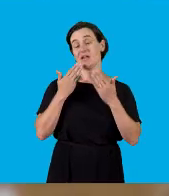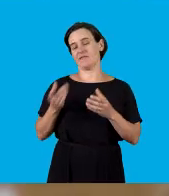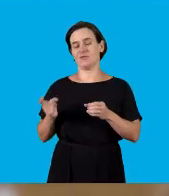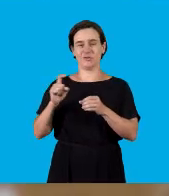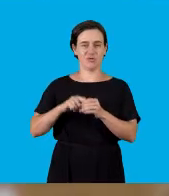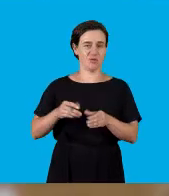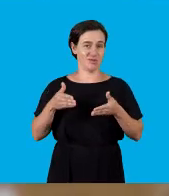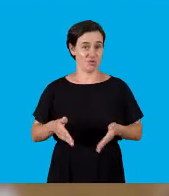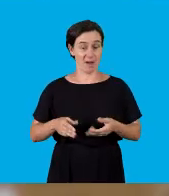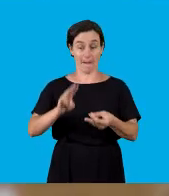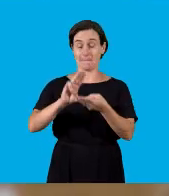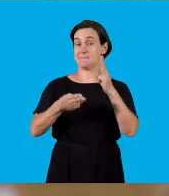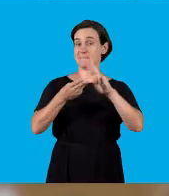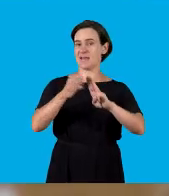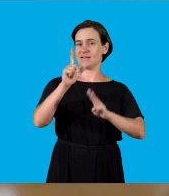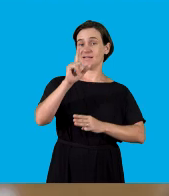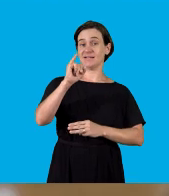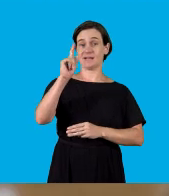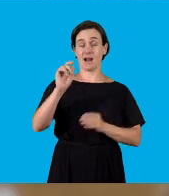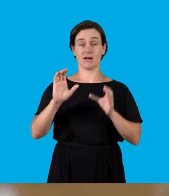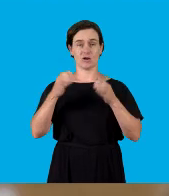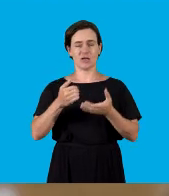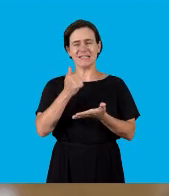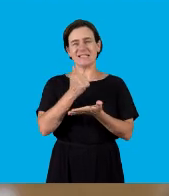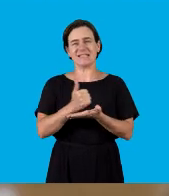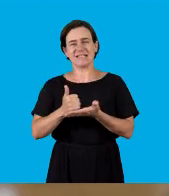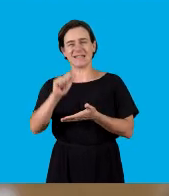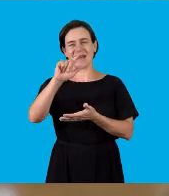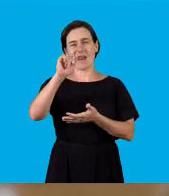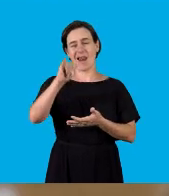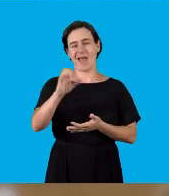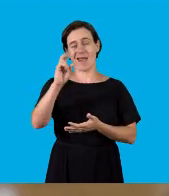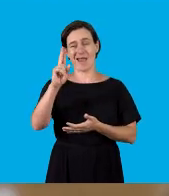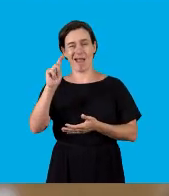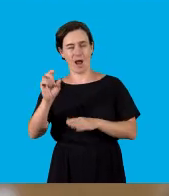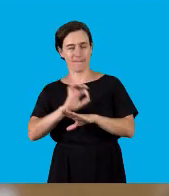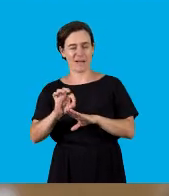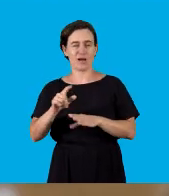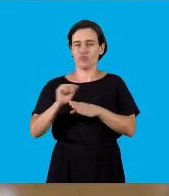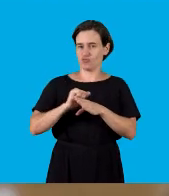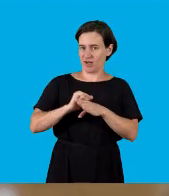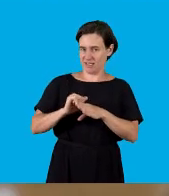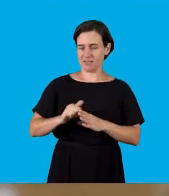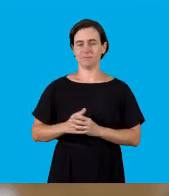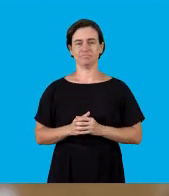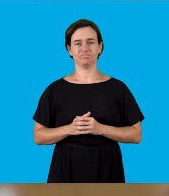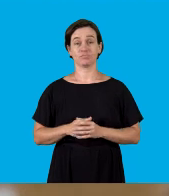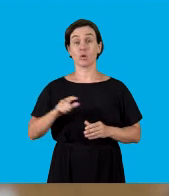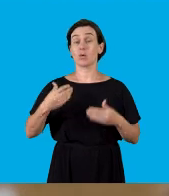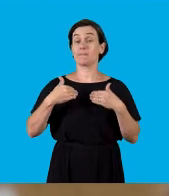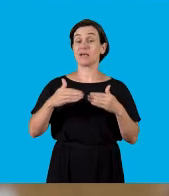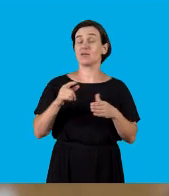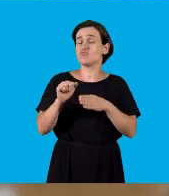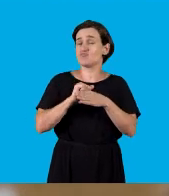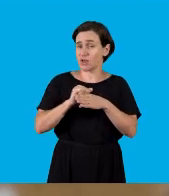learners, thank you for tuning in again today for our math literacy class on sitting and layout plans, the practice and the application section. So we're